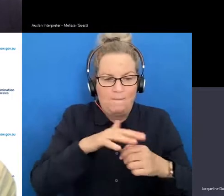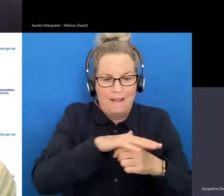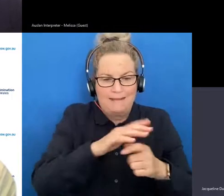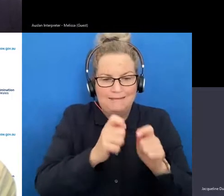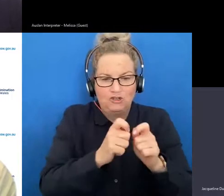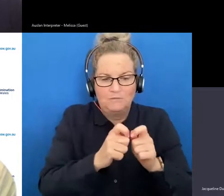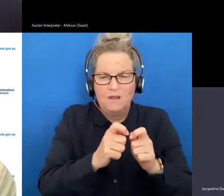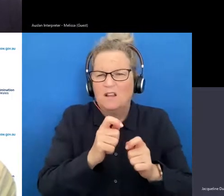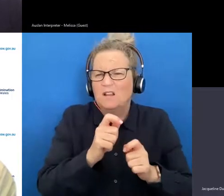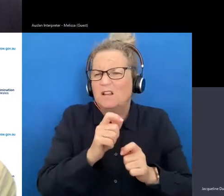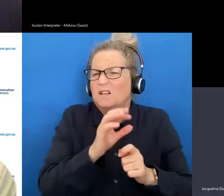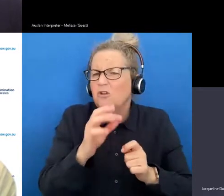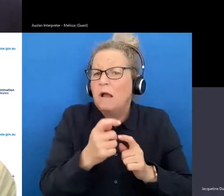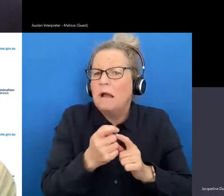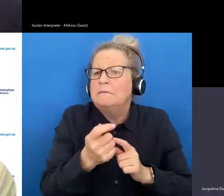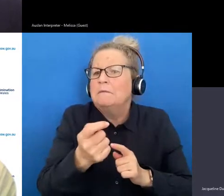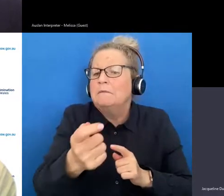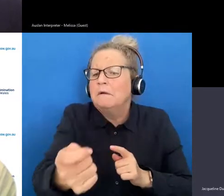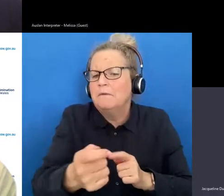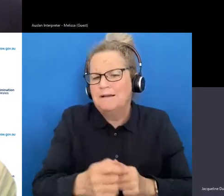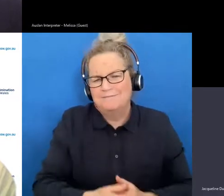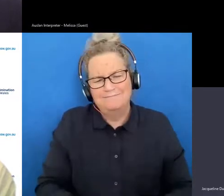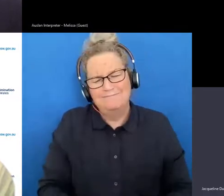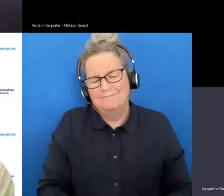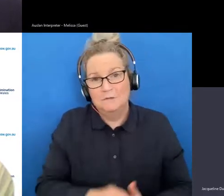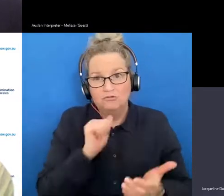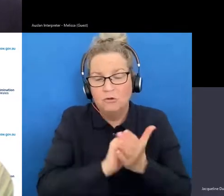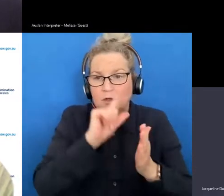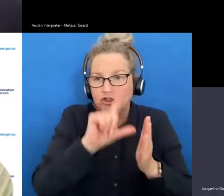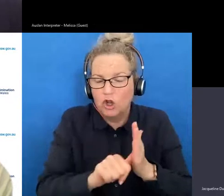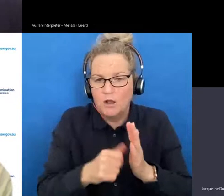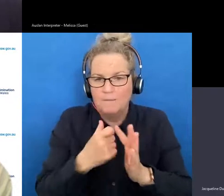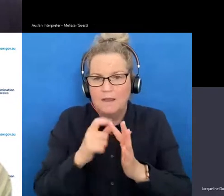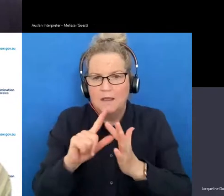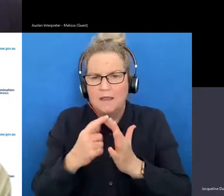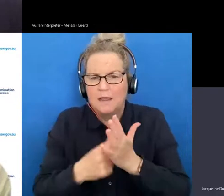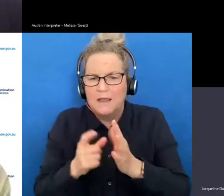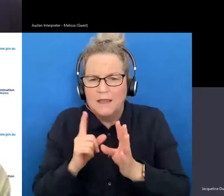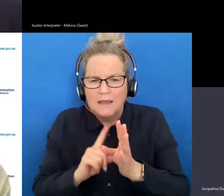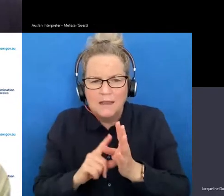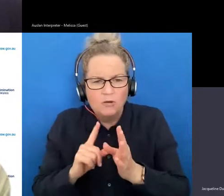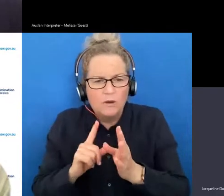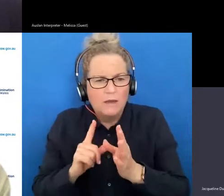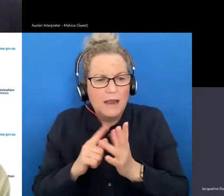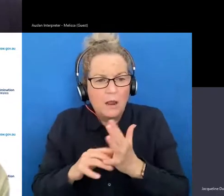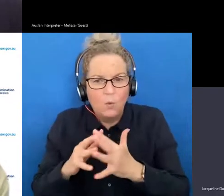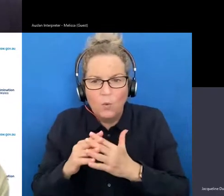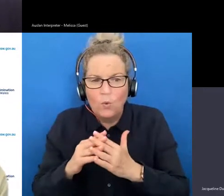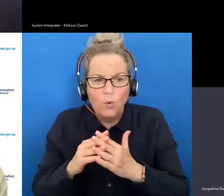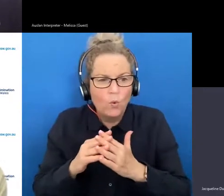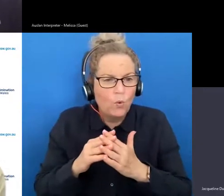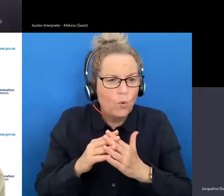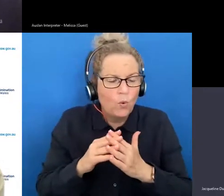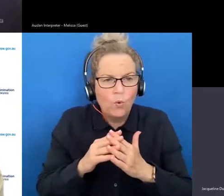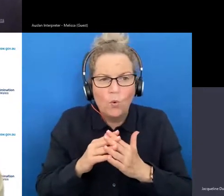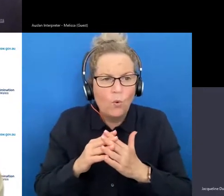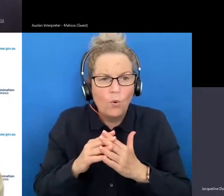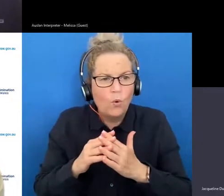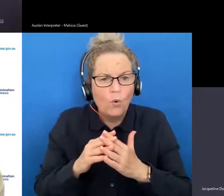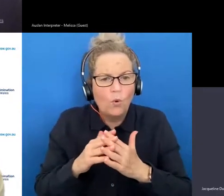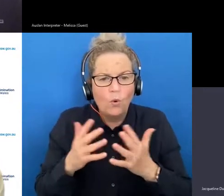timely. You know, Kerry, Deborah, or even Andrew, do you want to have... were your